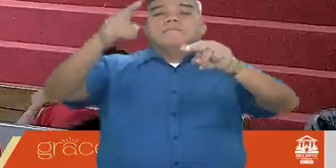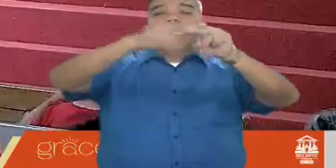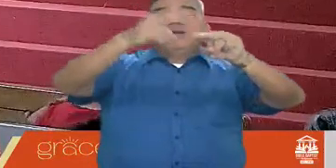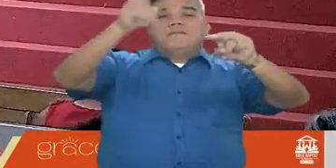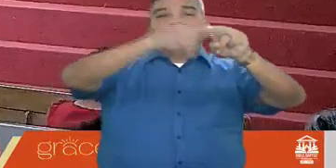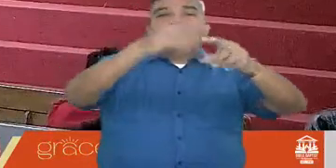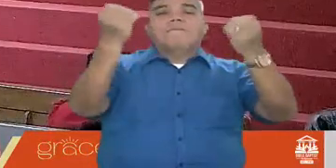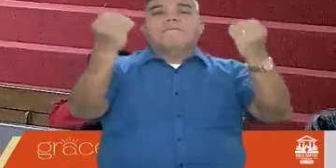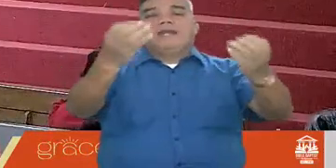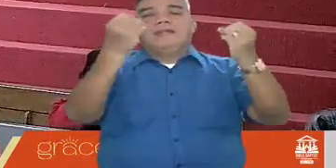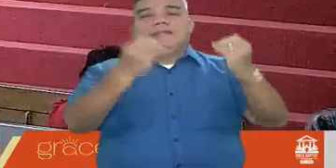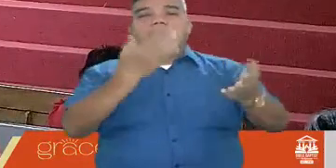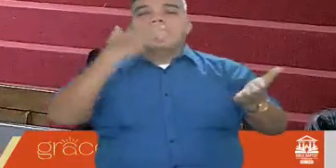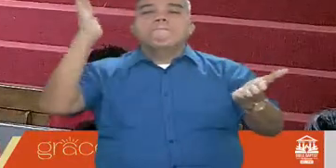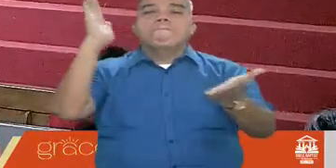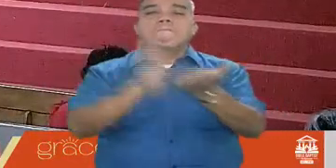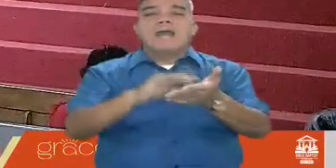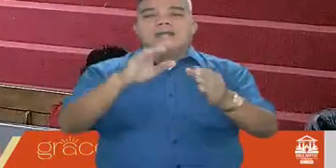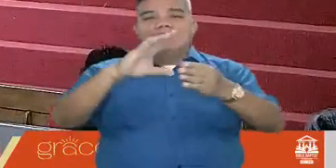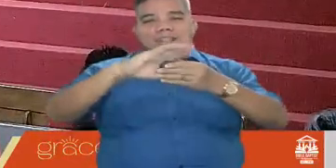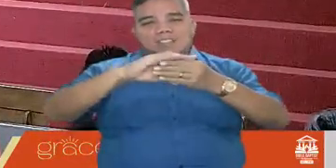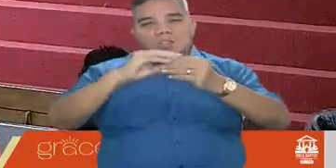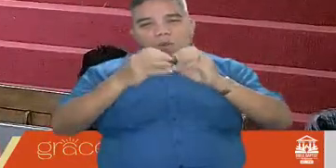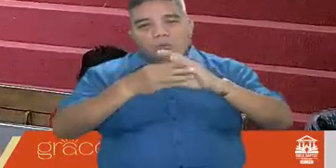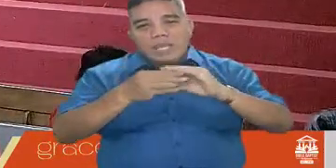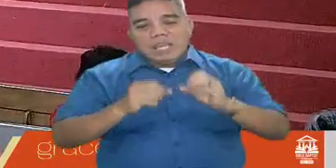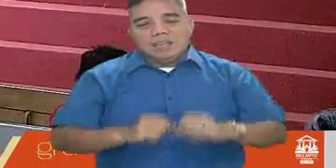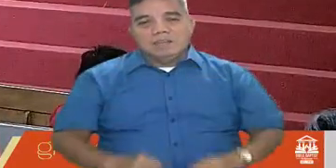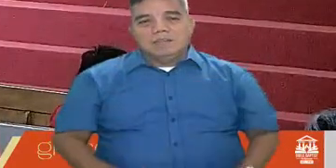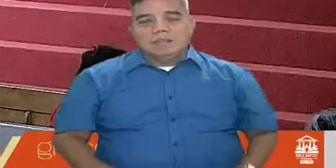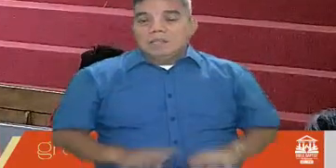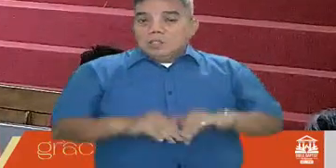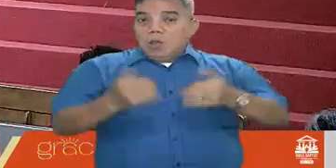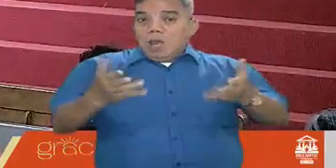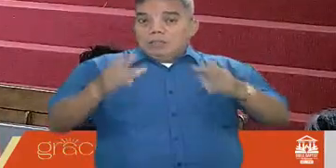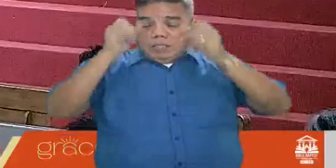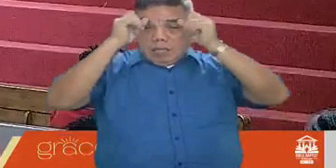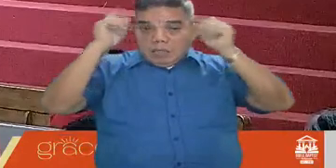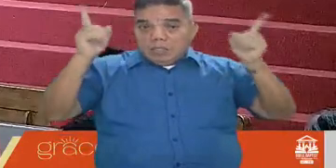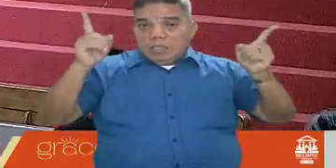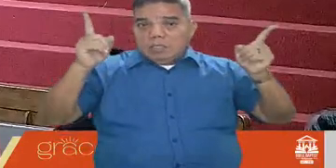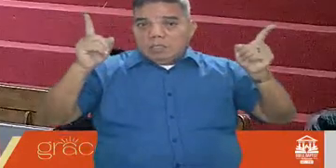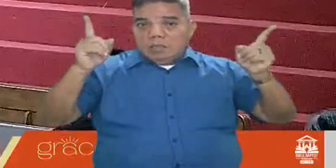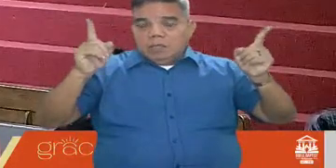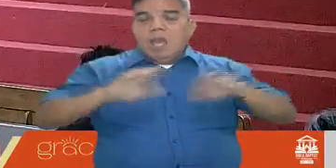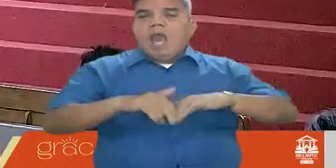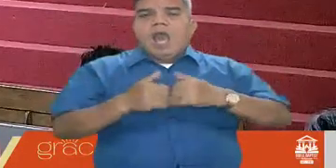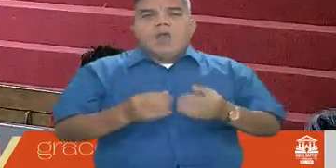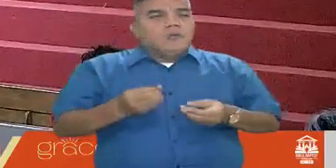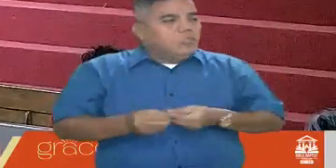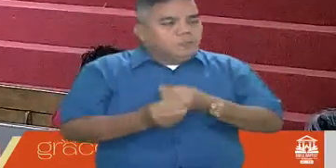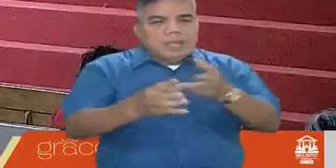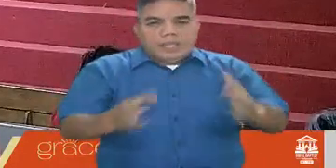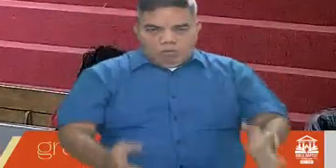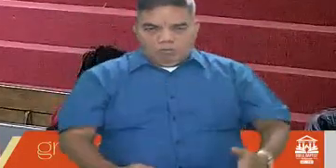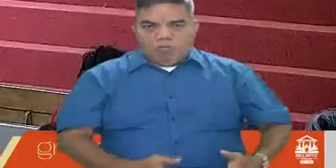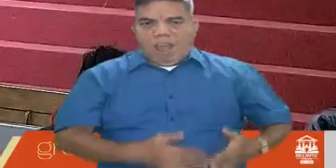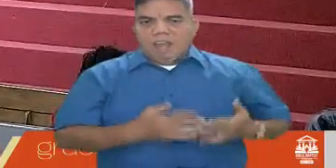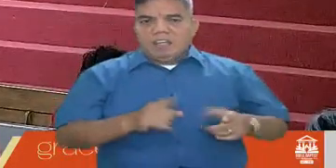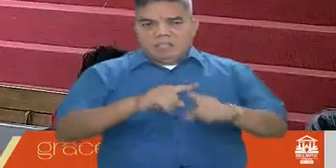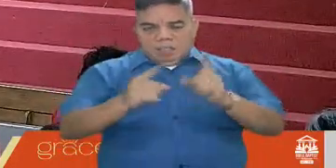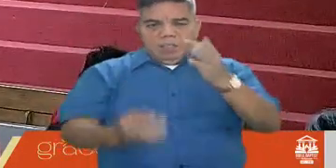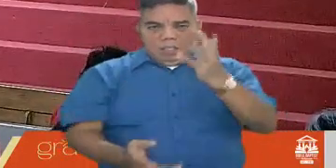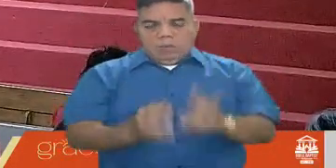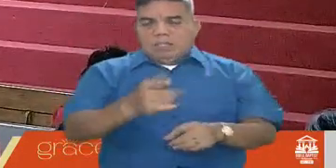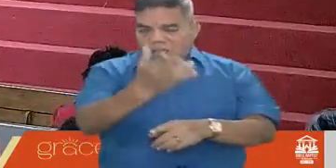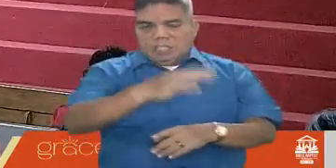to, ako na tong gisukmag. You see how dangerous it is? How you are spreading fire in